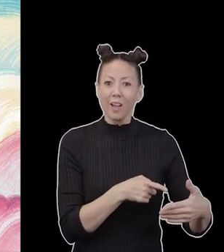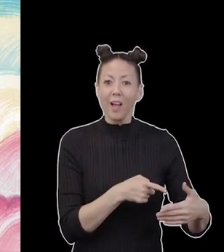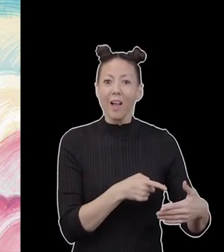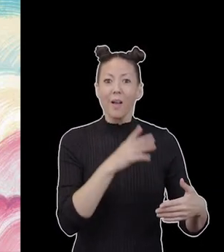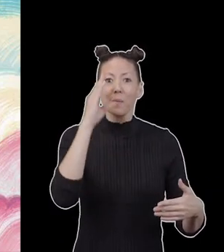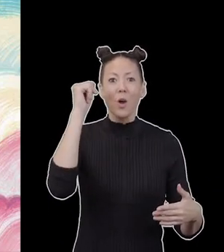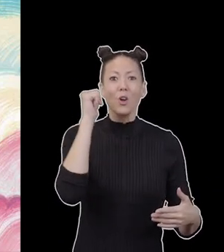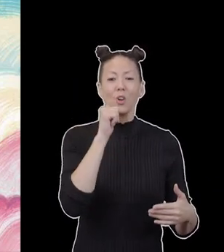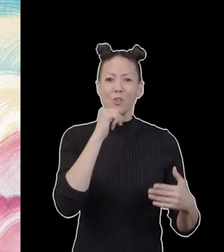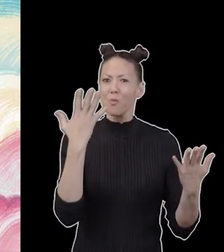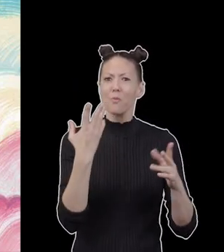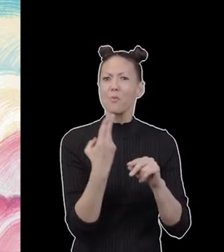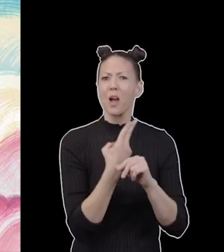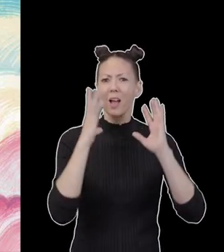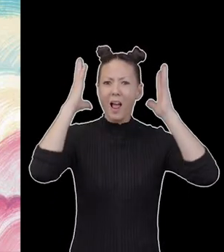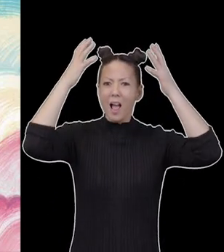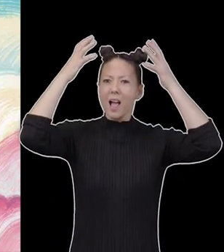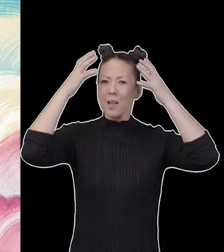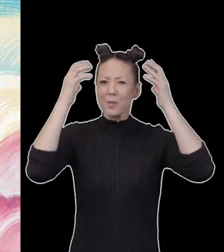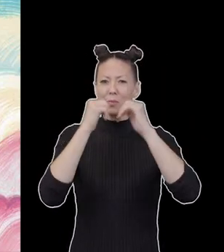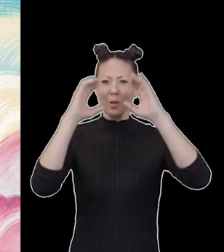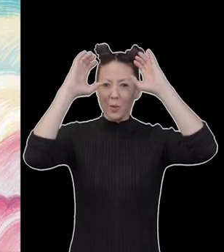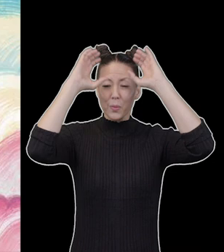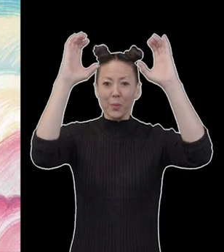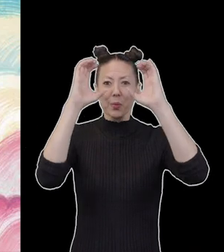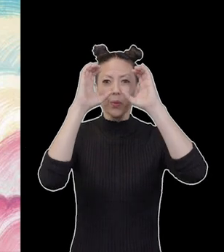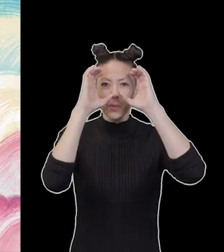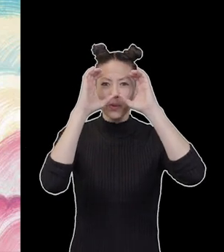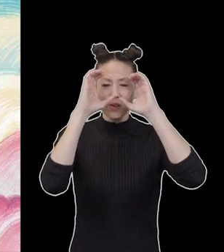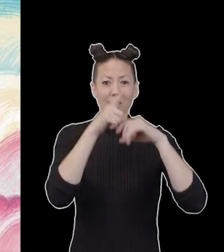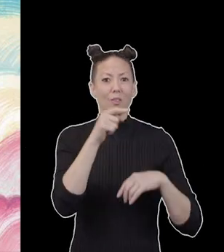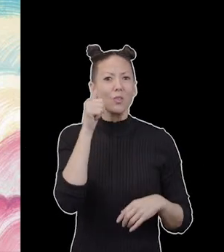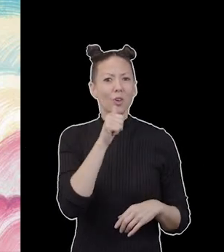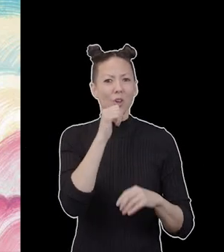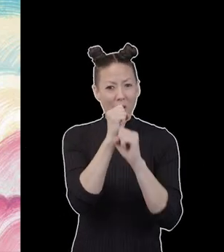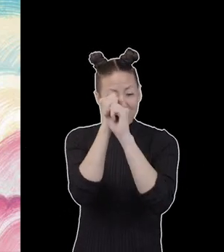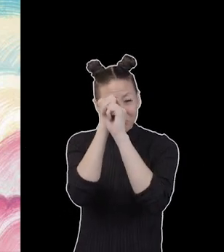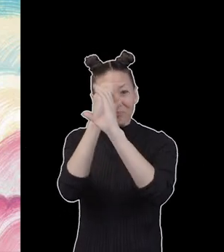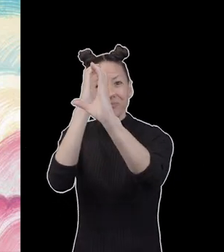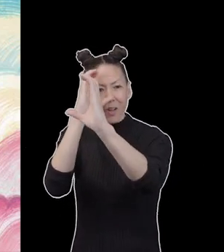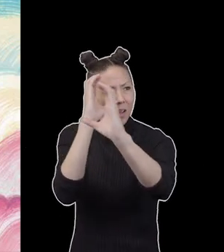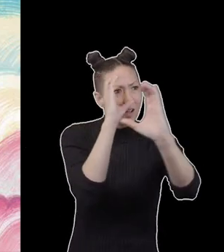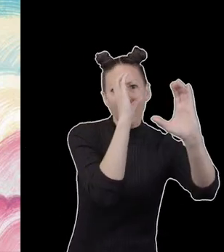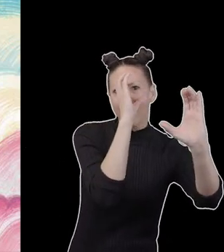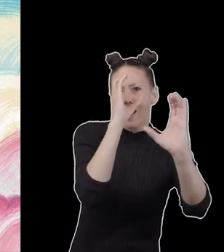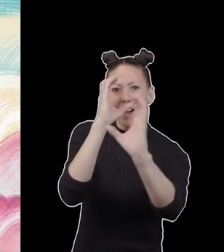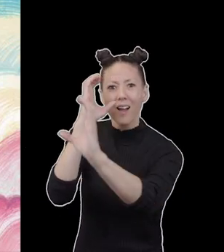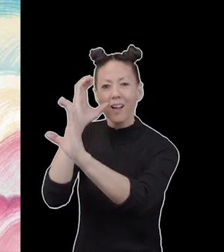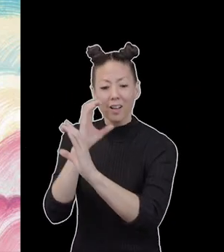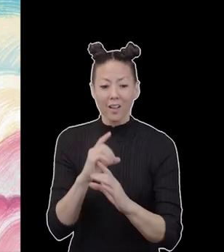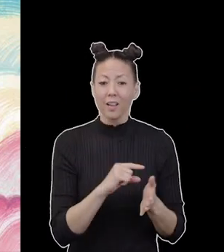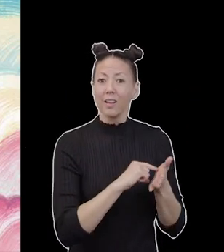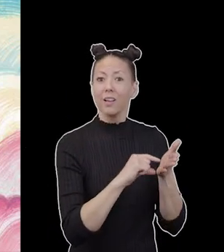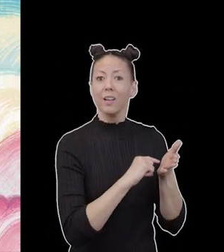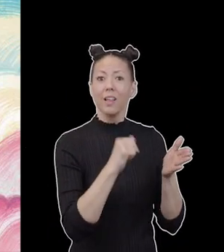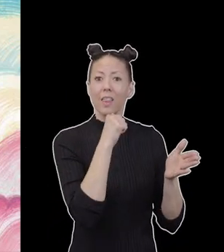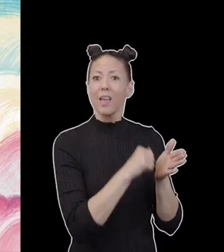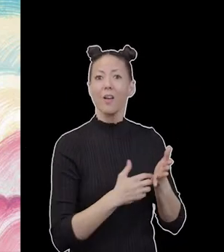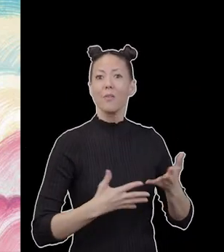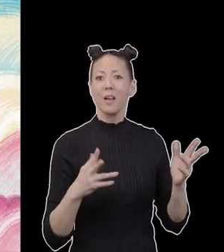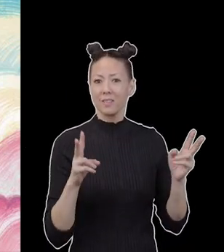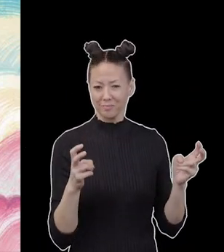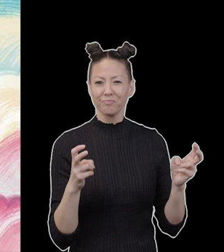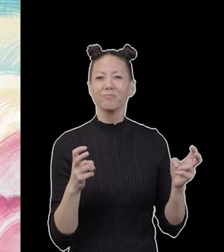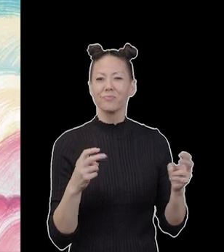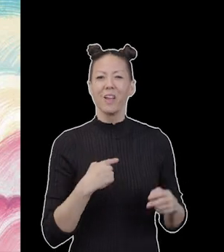and a dog. The boy and girl wear helmets and goggles. The girl looks through a telescope.